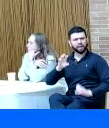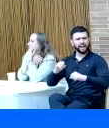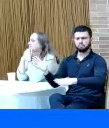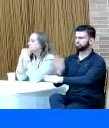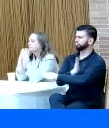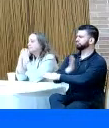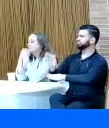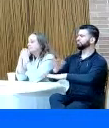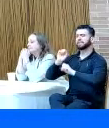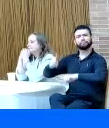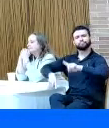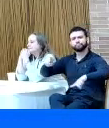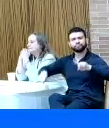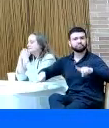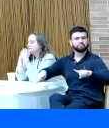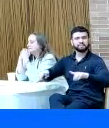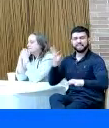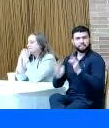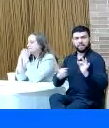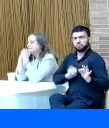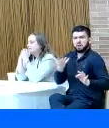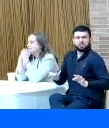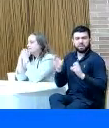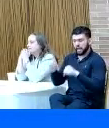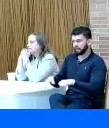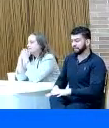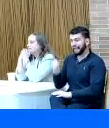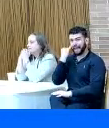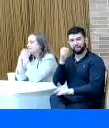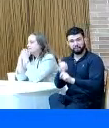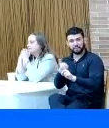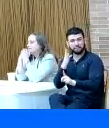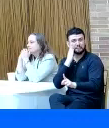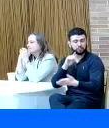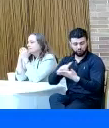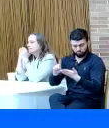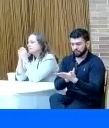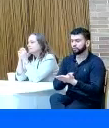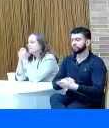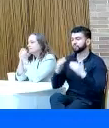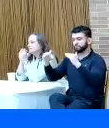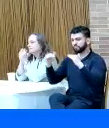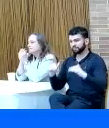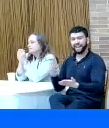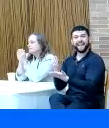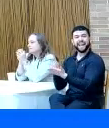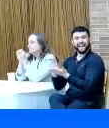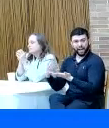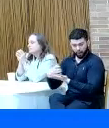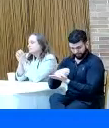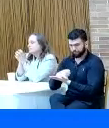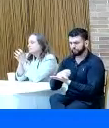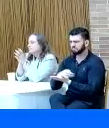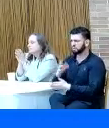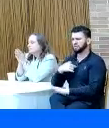by way of expression that somebody can be covered uh if they've experienced discrimination because of that a lawful source of income which is an area we've